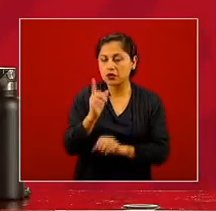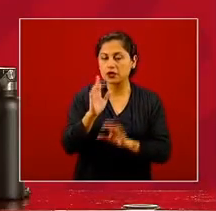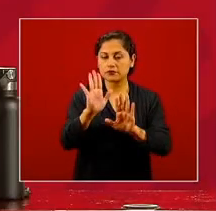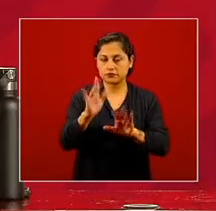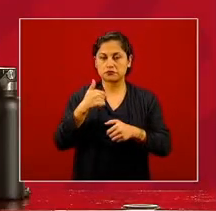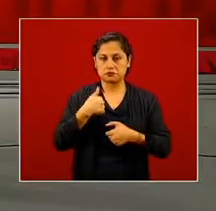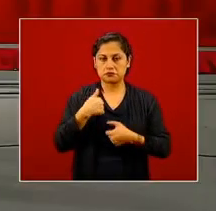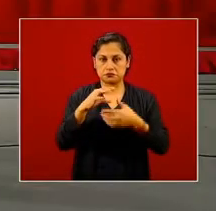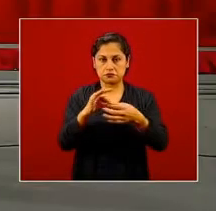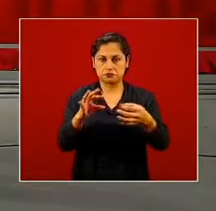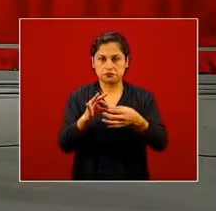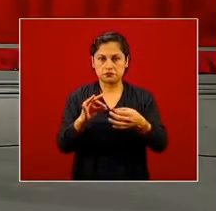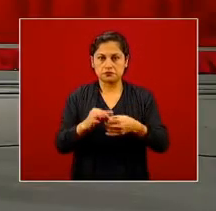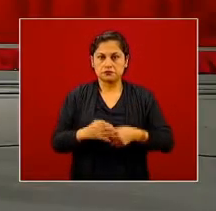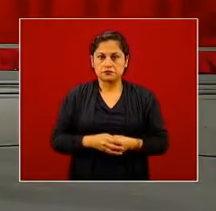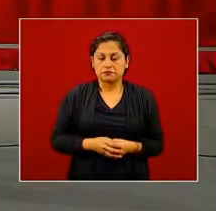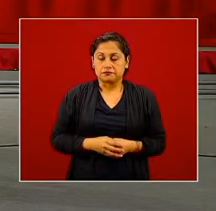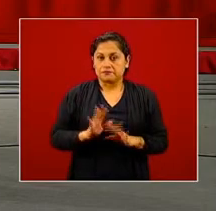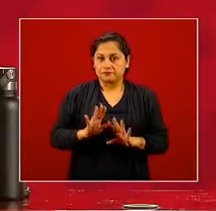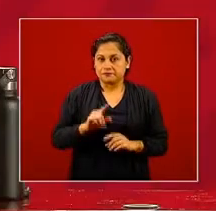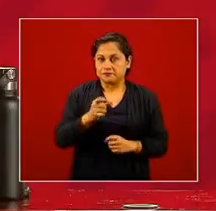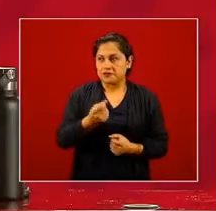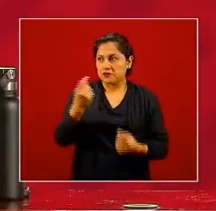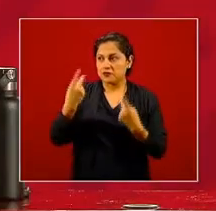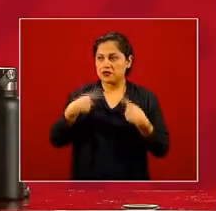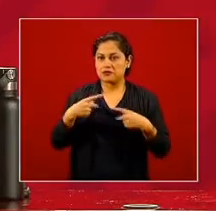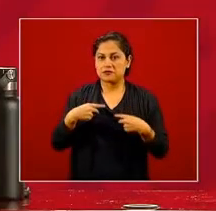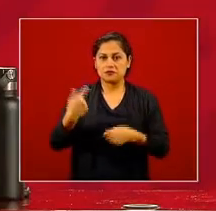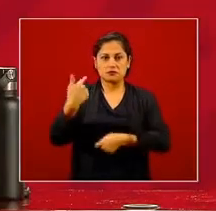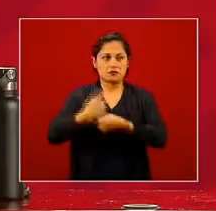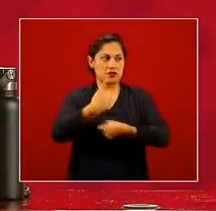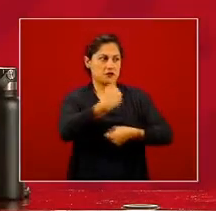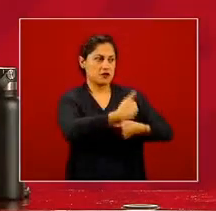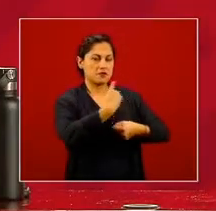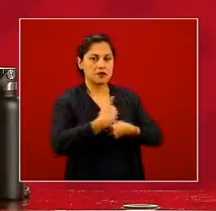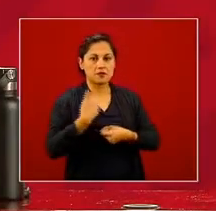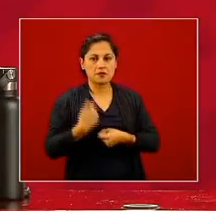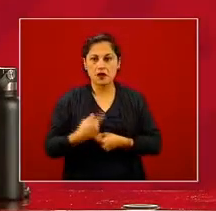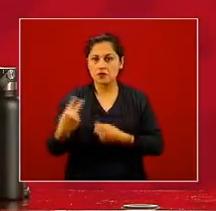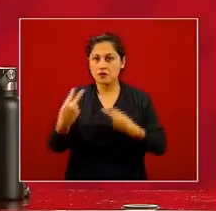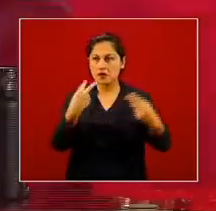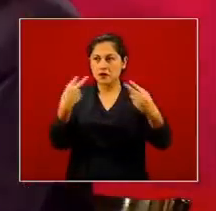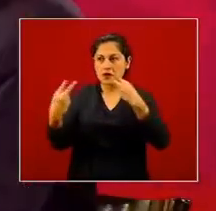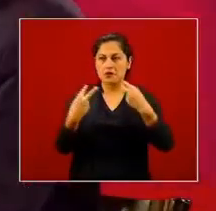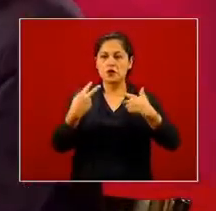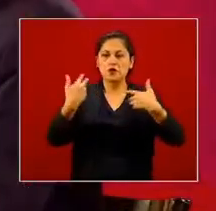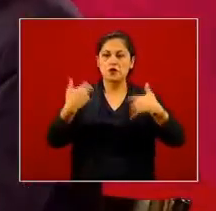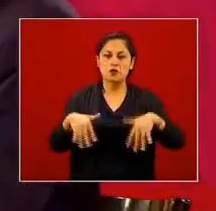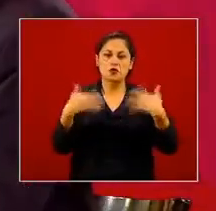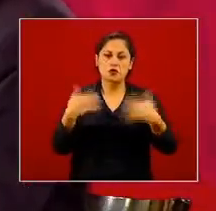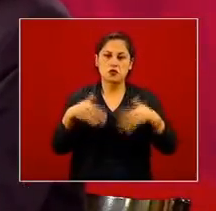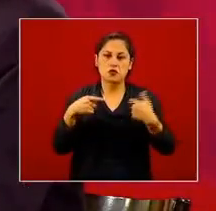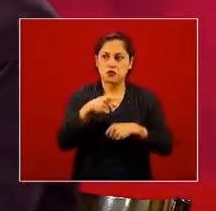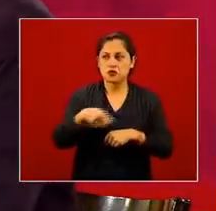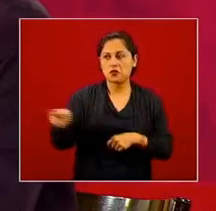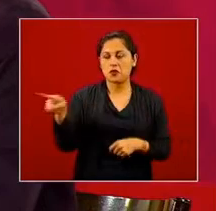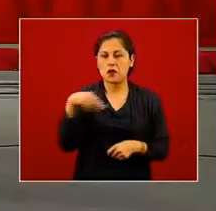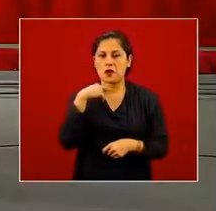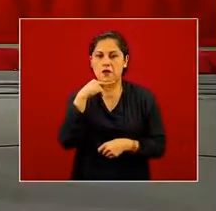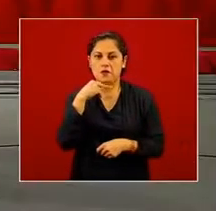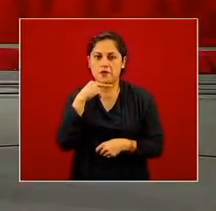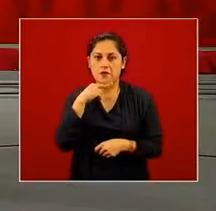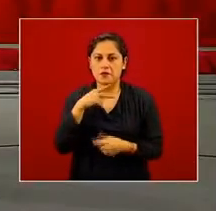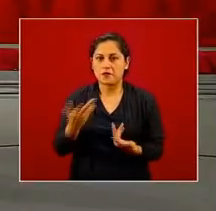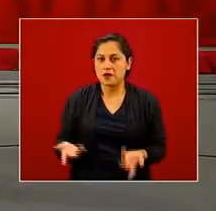in the place of jobs, and I'd like to talk about this today. This is something that apparently has made a lot of people